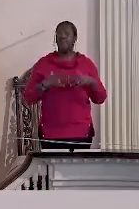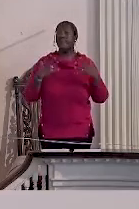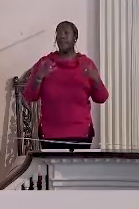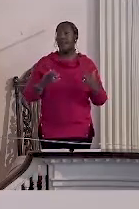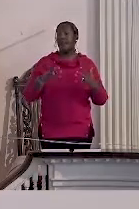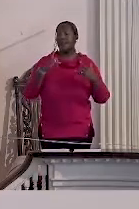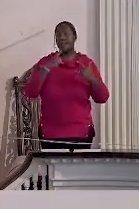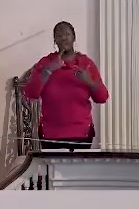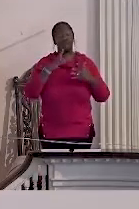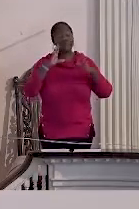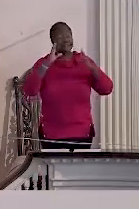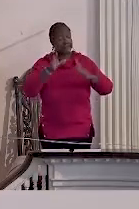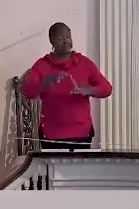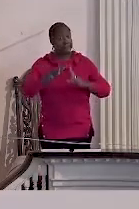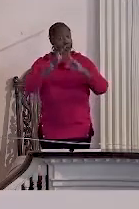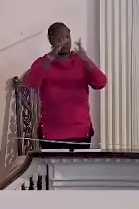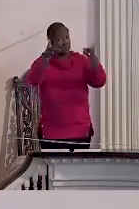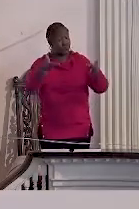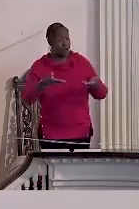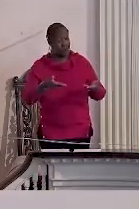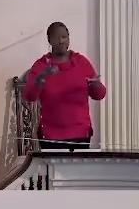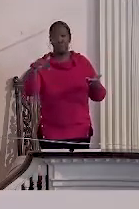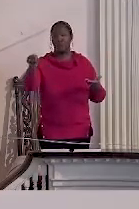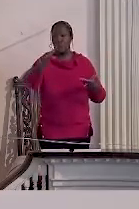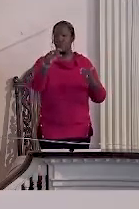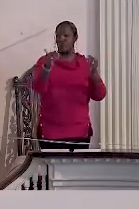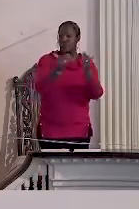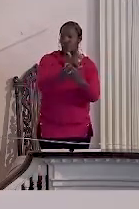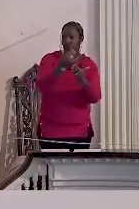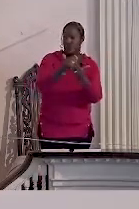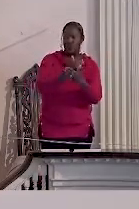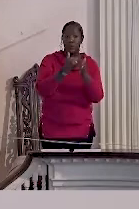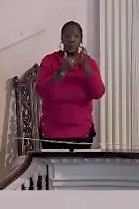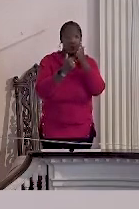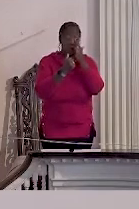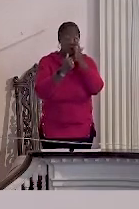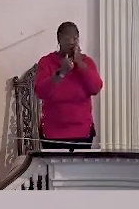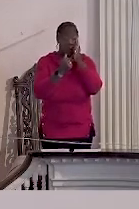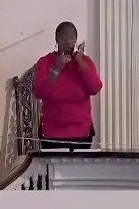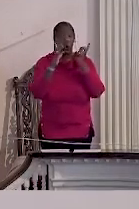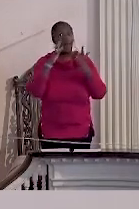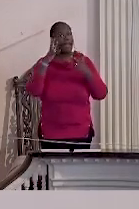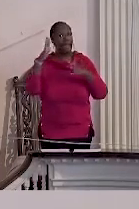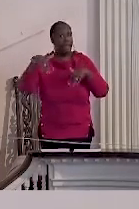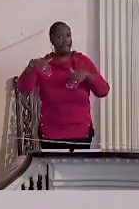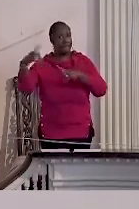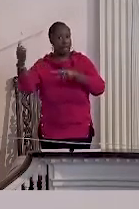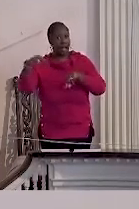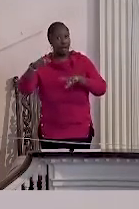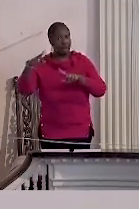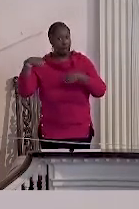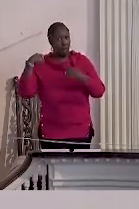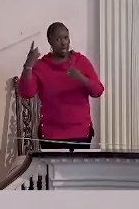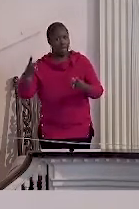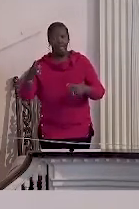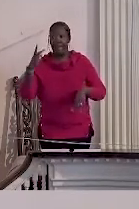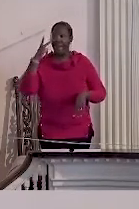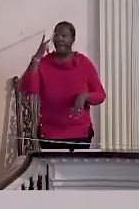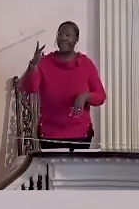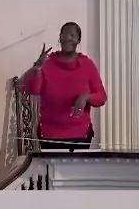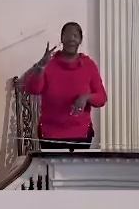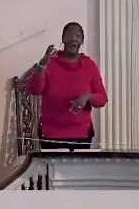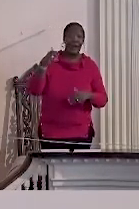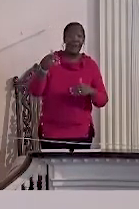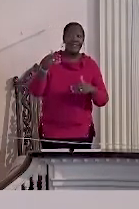special welcome to those this morning who are new or newly returning. I saw some people who I know I haven't